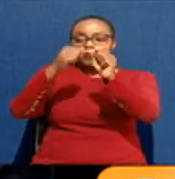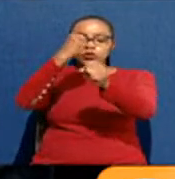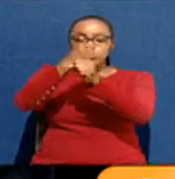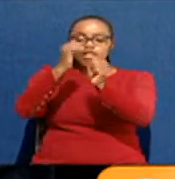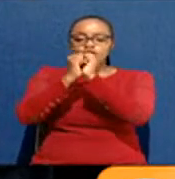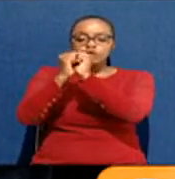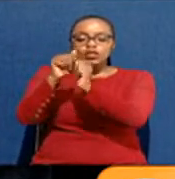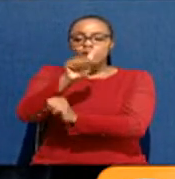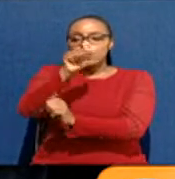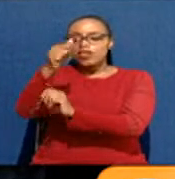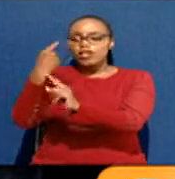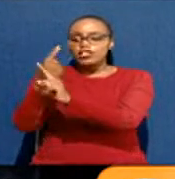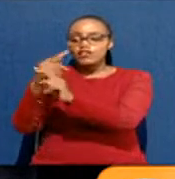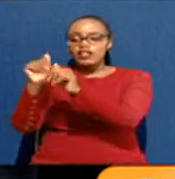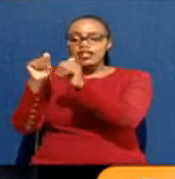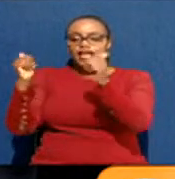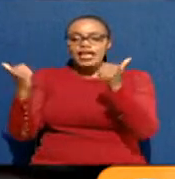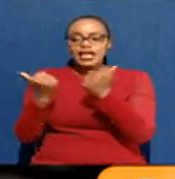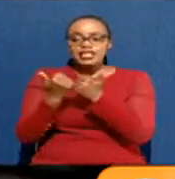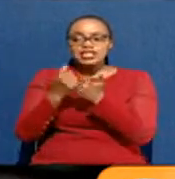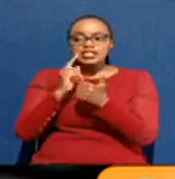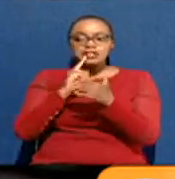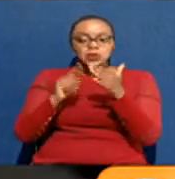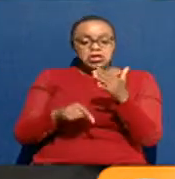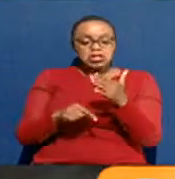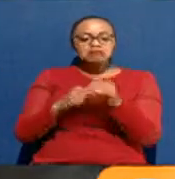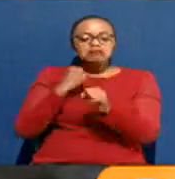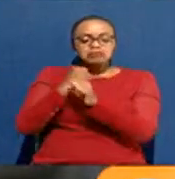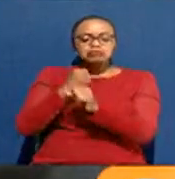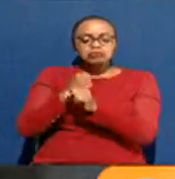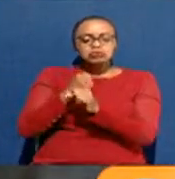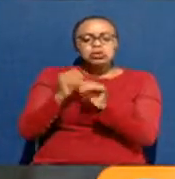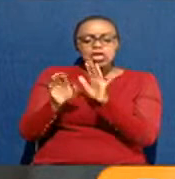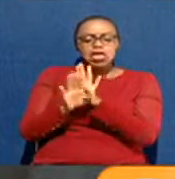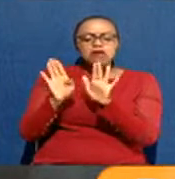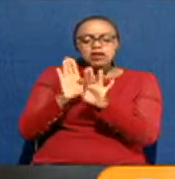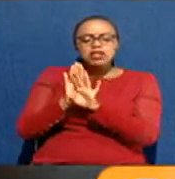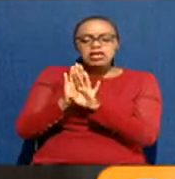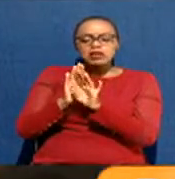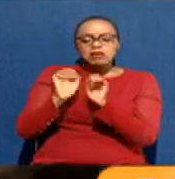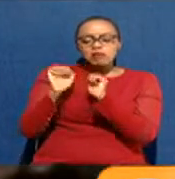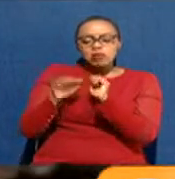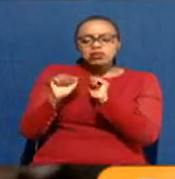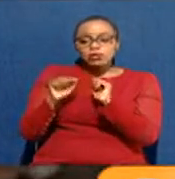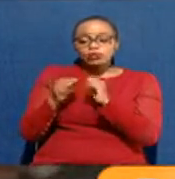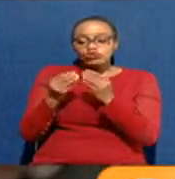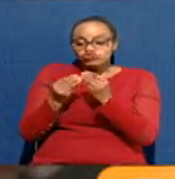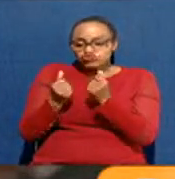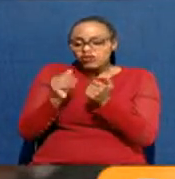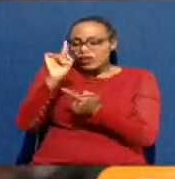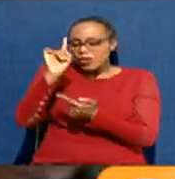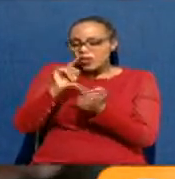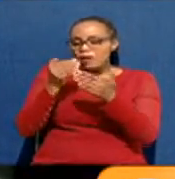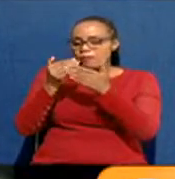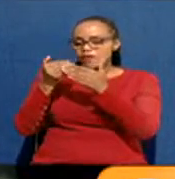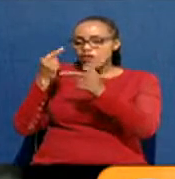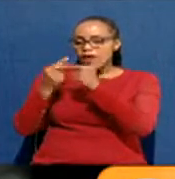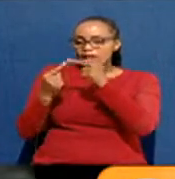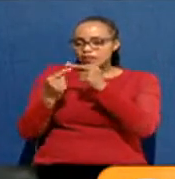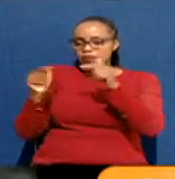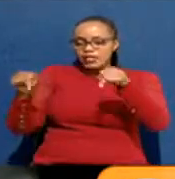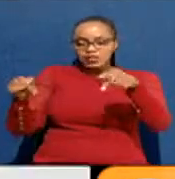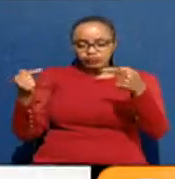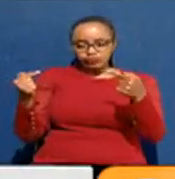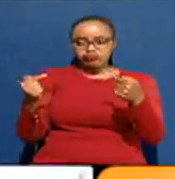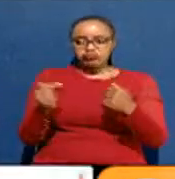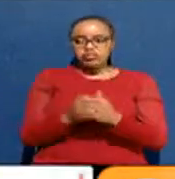together with other agencies, he said he would do his best to smoothen the friction experienced before. The